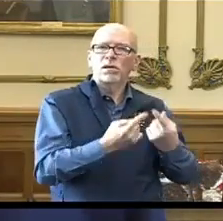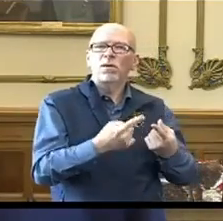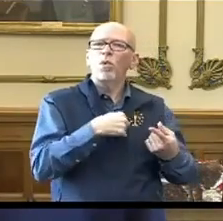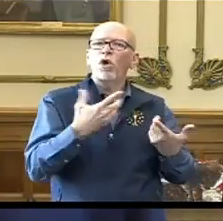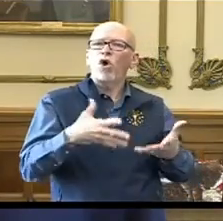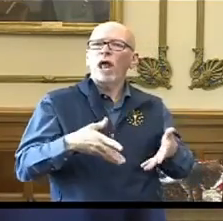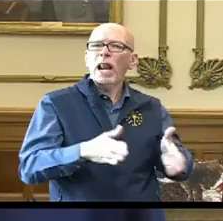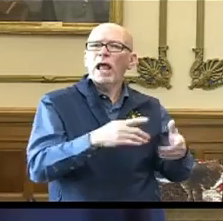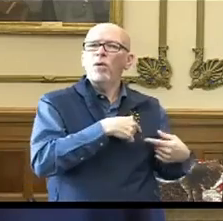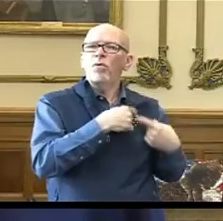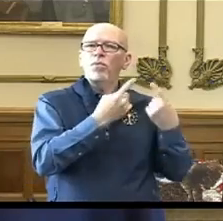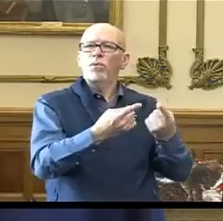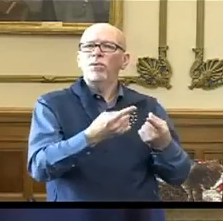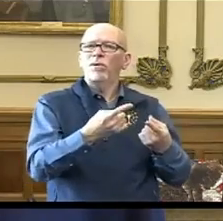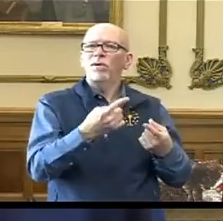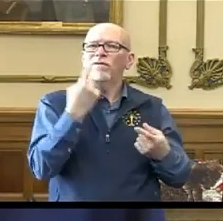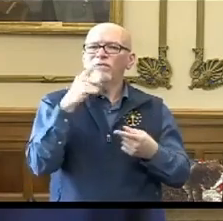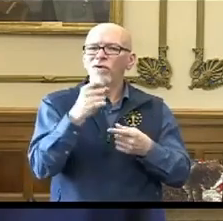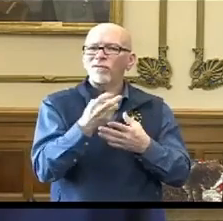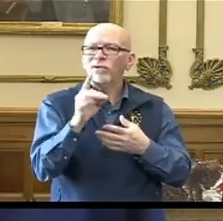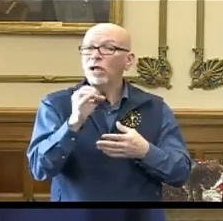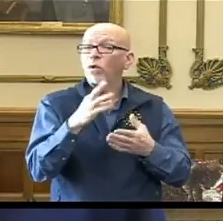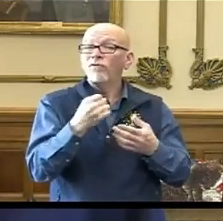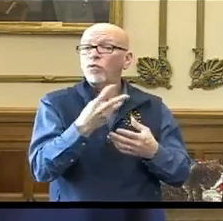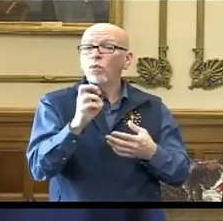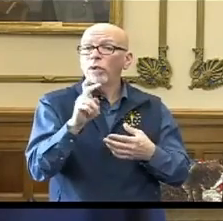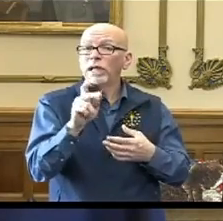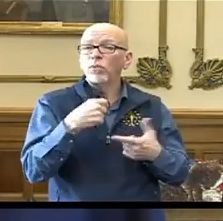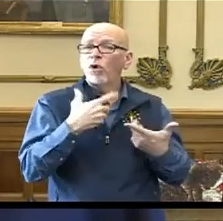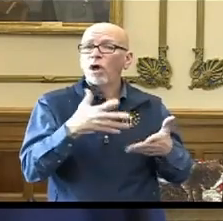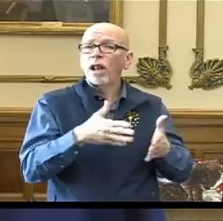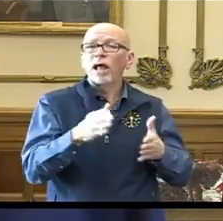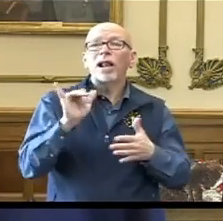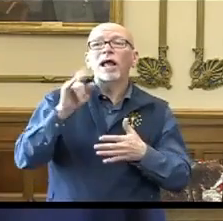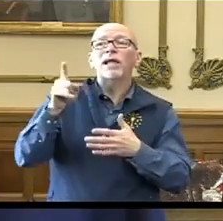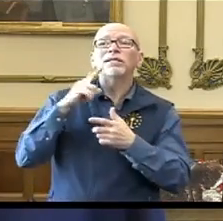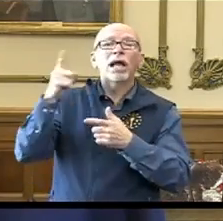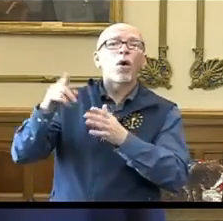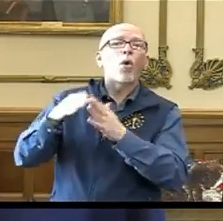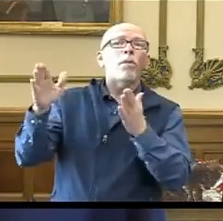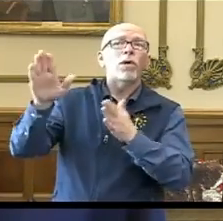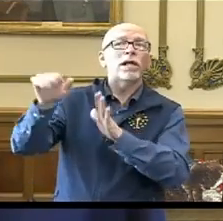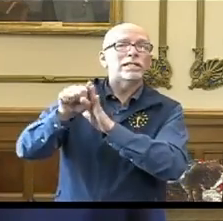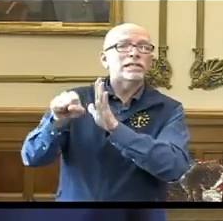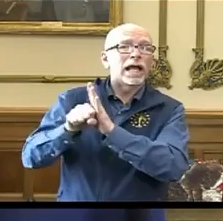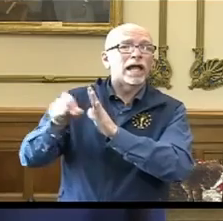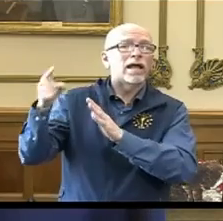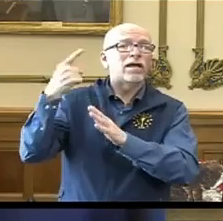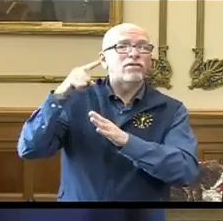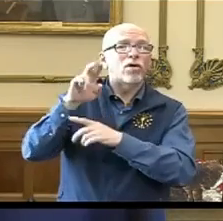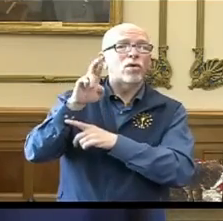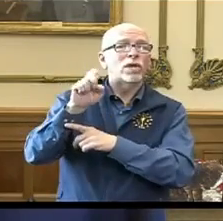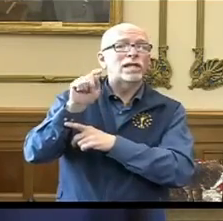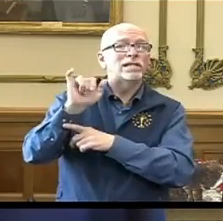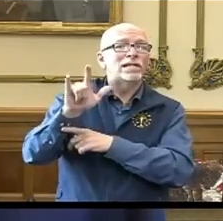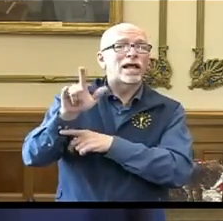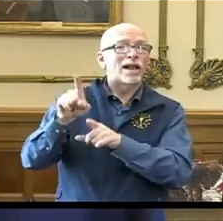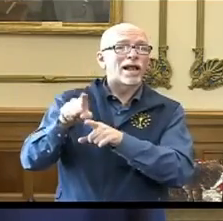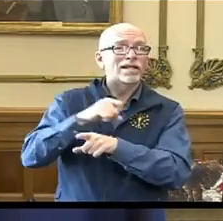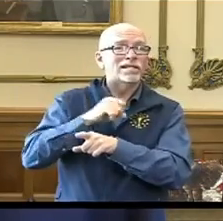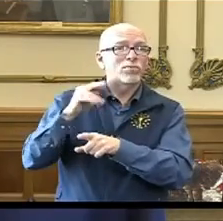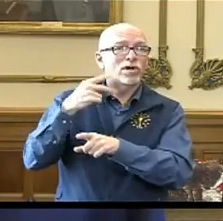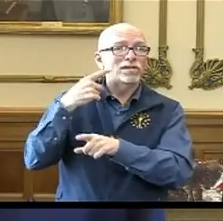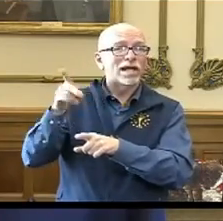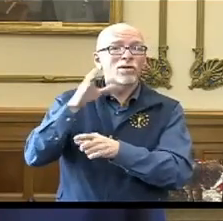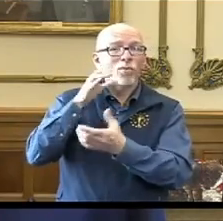allowing here for maybe days or weeks. And so when folks talk about opening up their states to retail, as Senator Braun said,